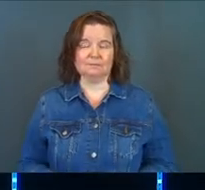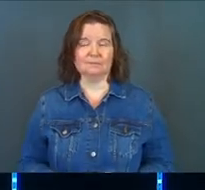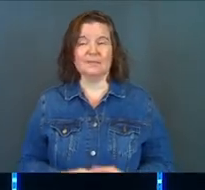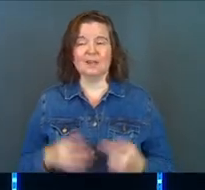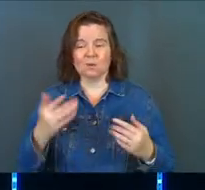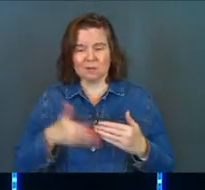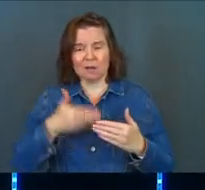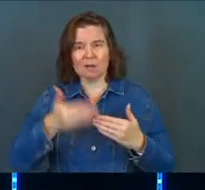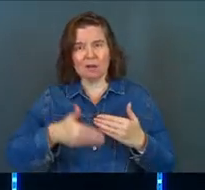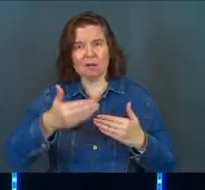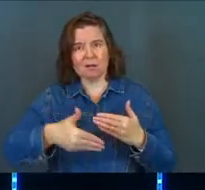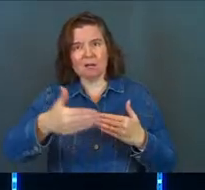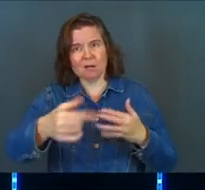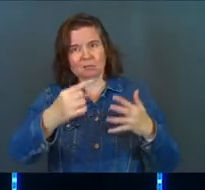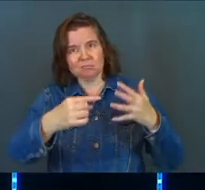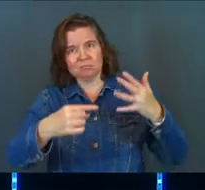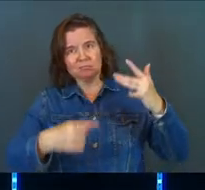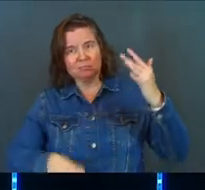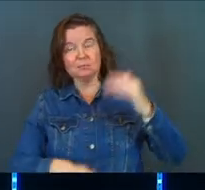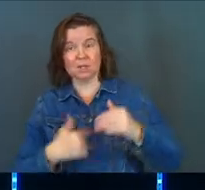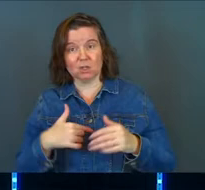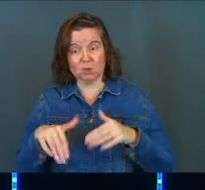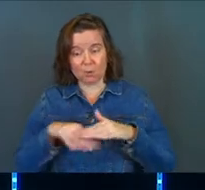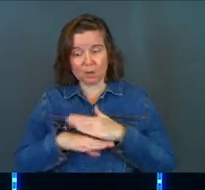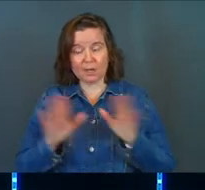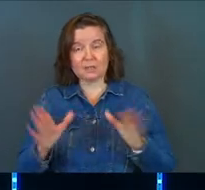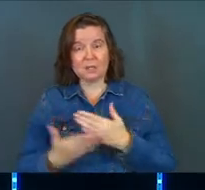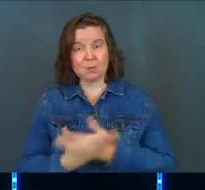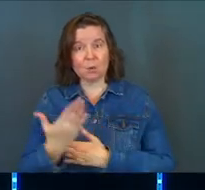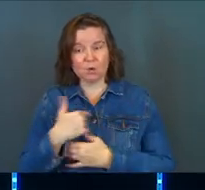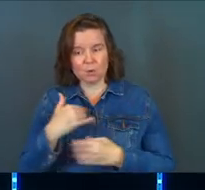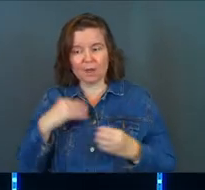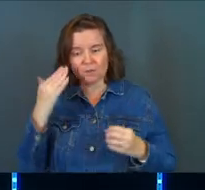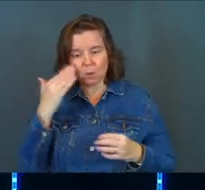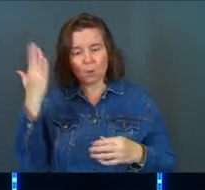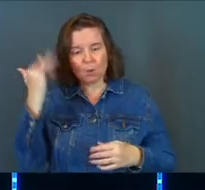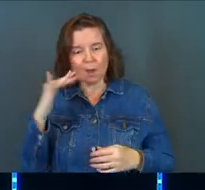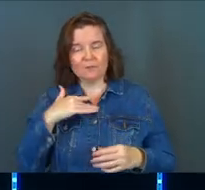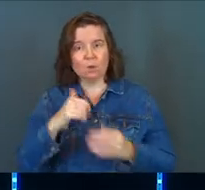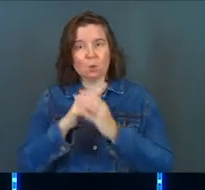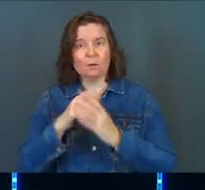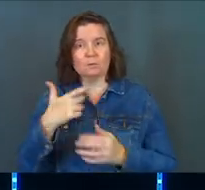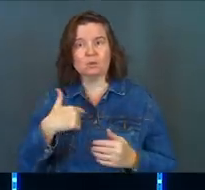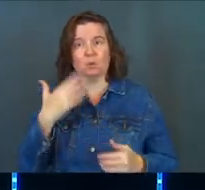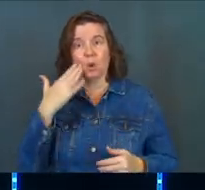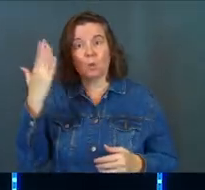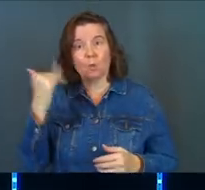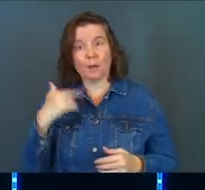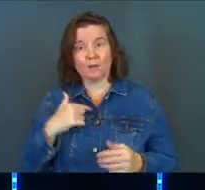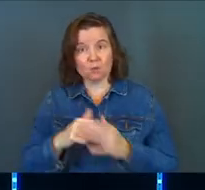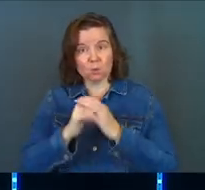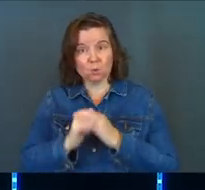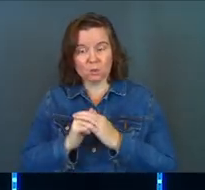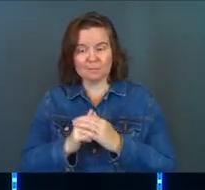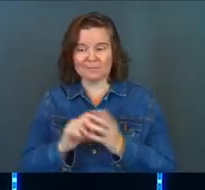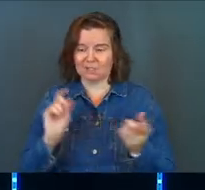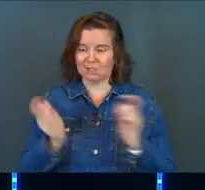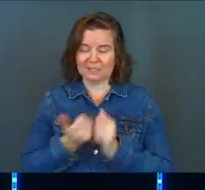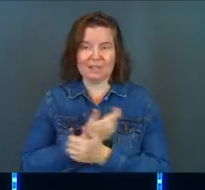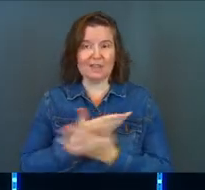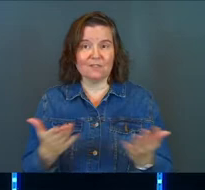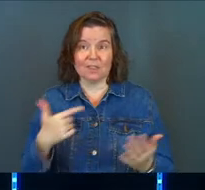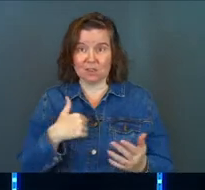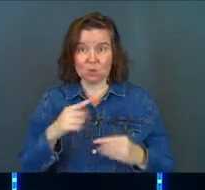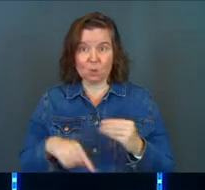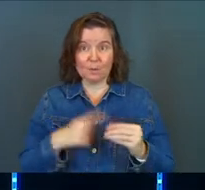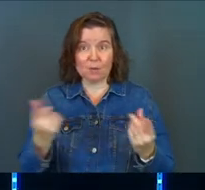It goes on and on and on, guys. You walk in on a Sunday morning, you got to know the why of your worship, because you know the why of your worship, it changes